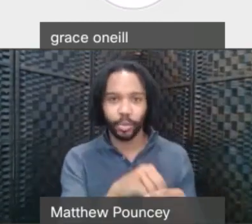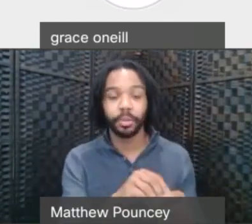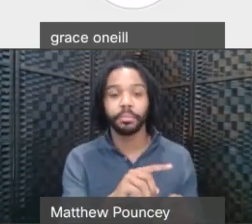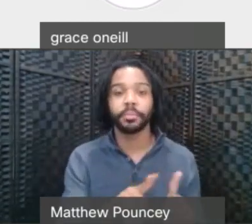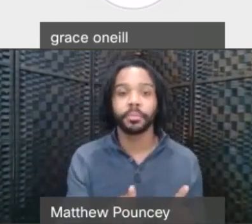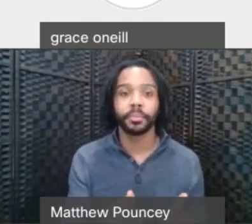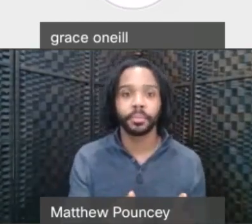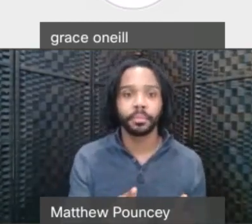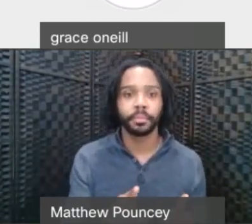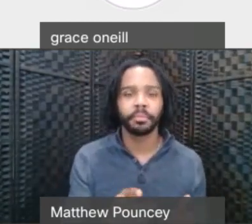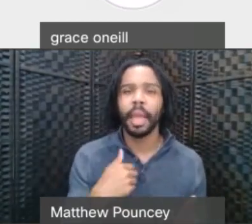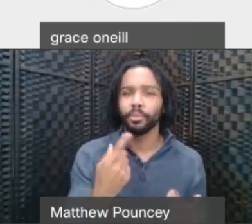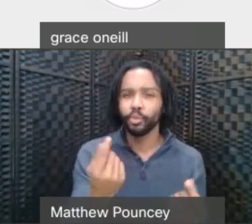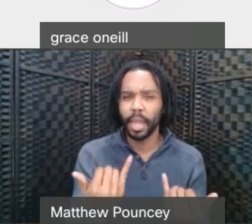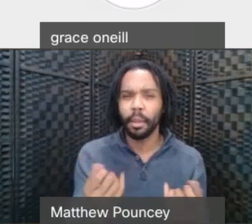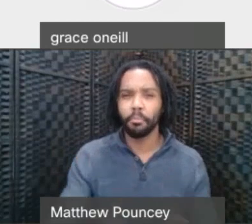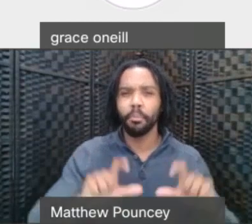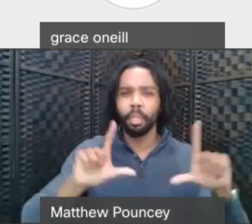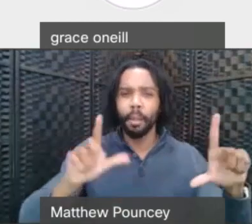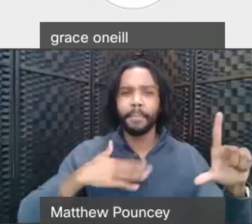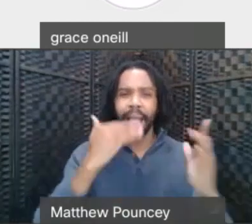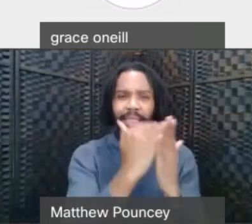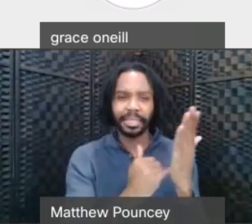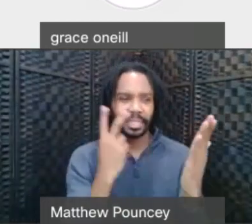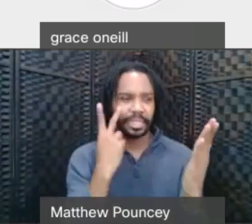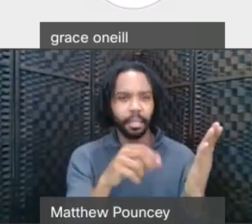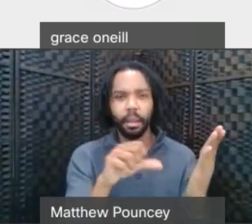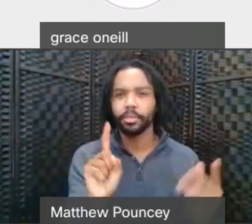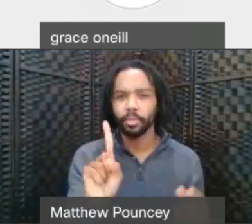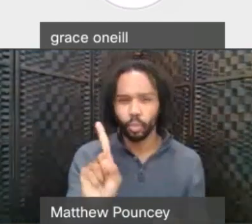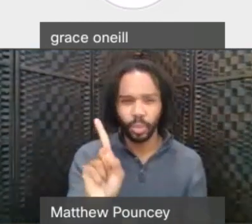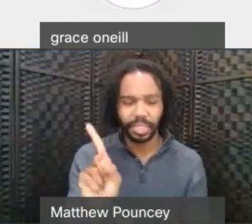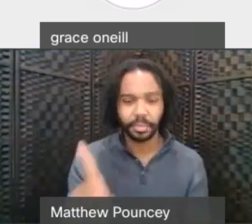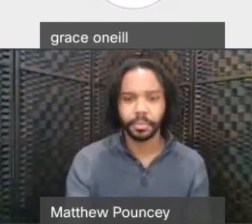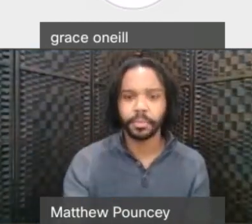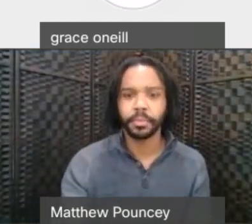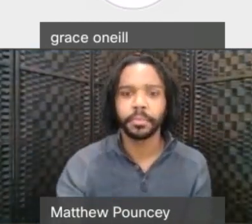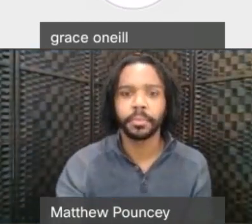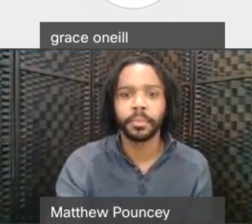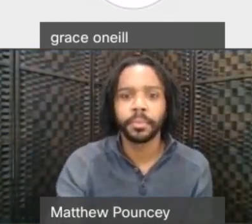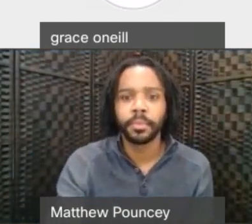oh, and I'll pull up my list and tell you what the others were. Hold on one second, sorry.